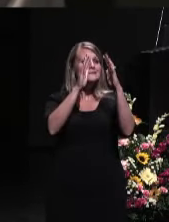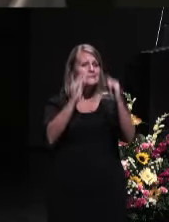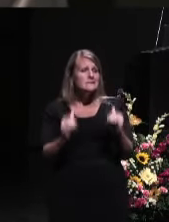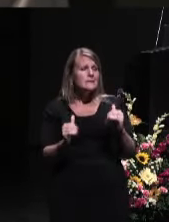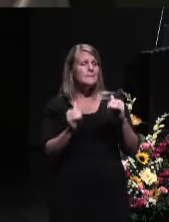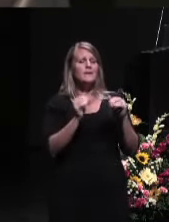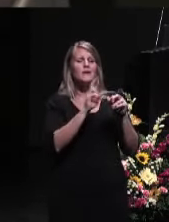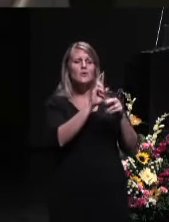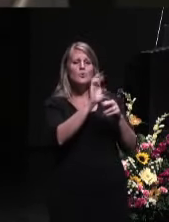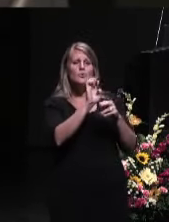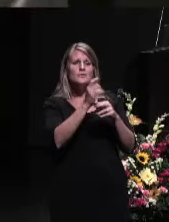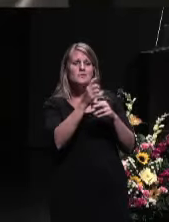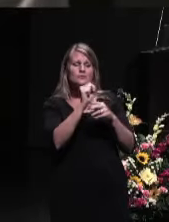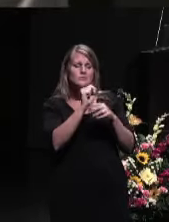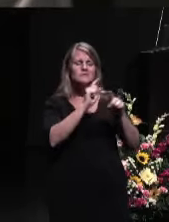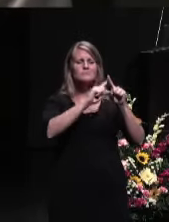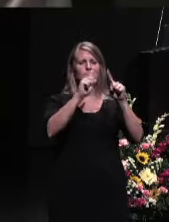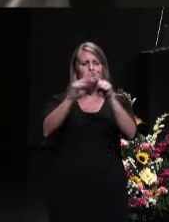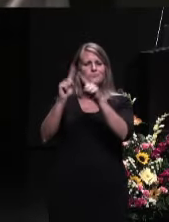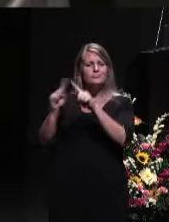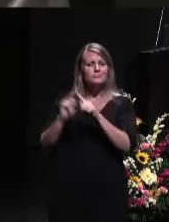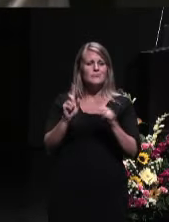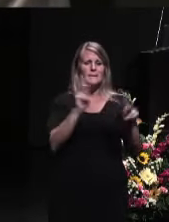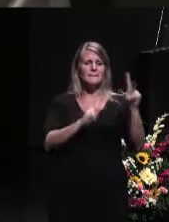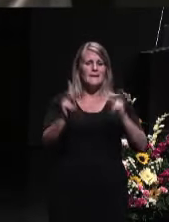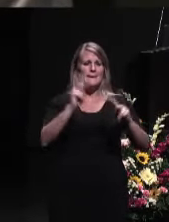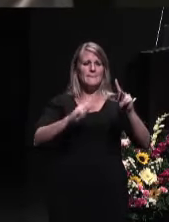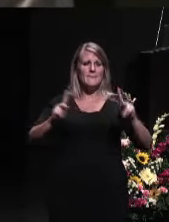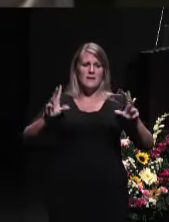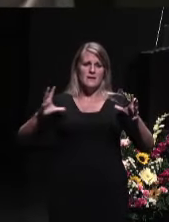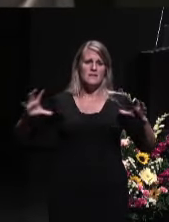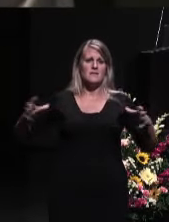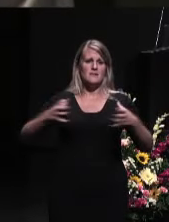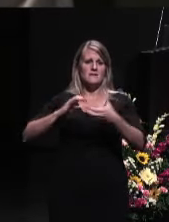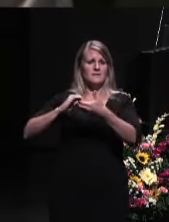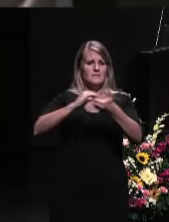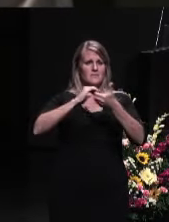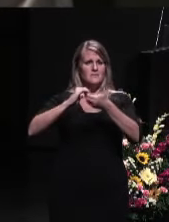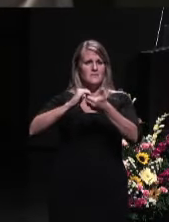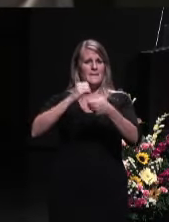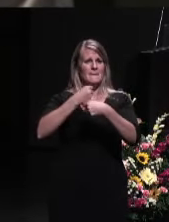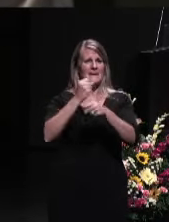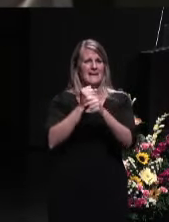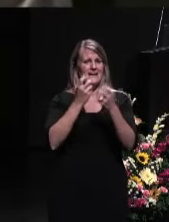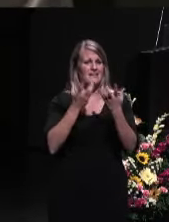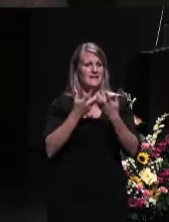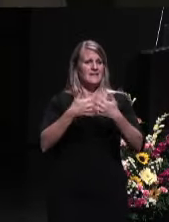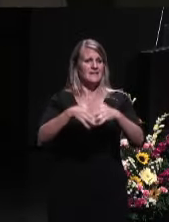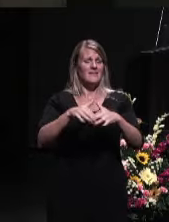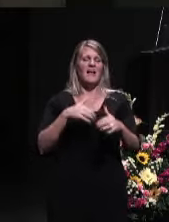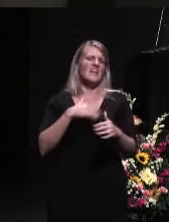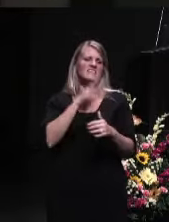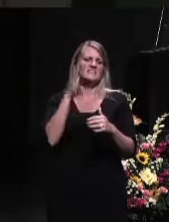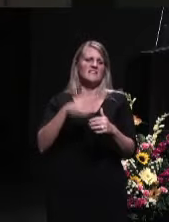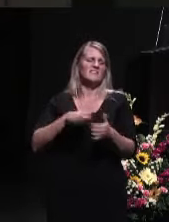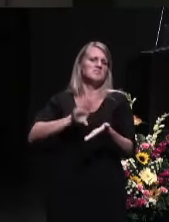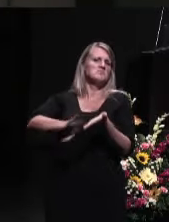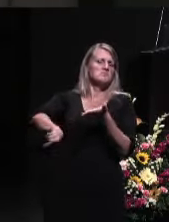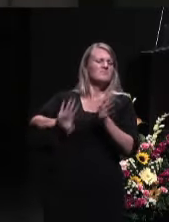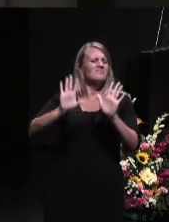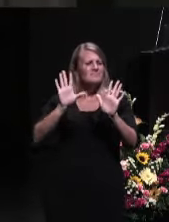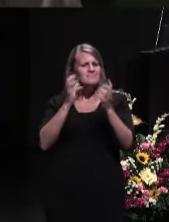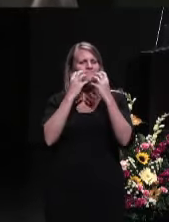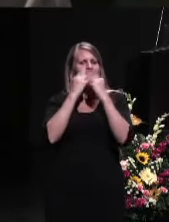regents, a number of different relationships to make something like this happen. I never take this for granted, and I very, very valuable, I very